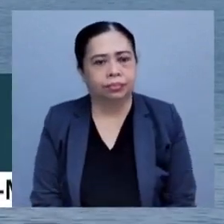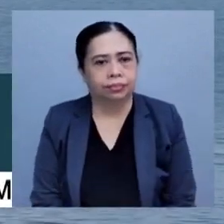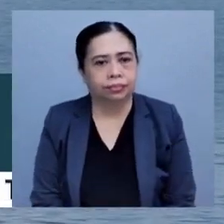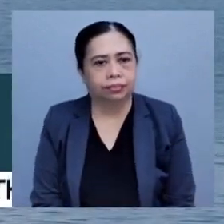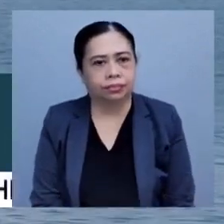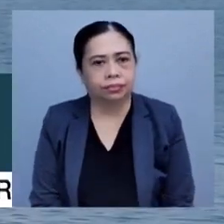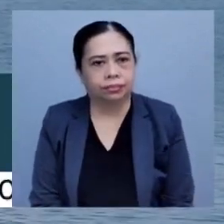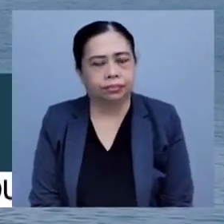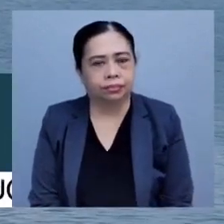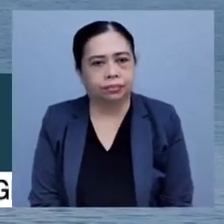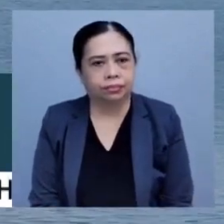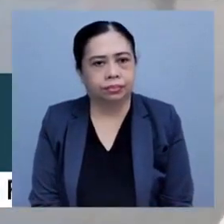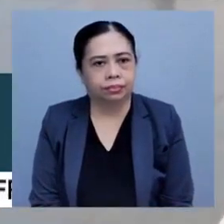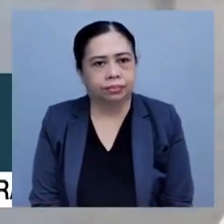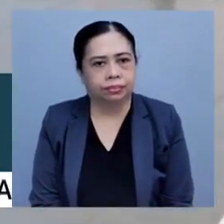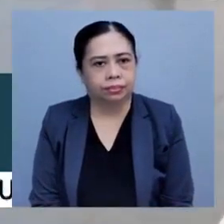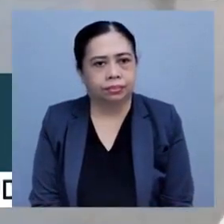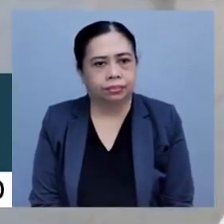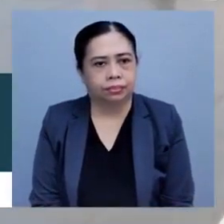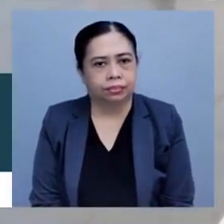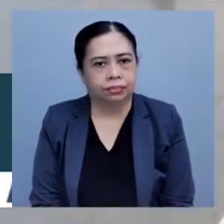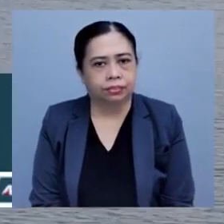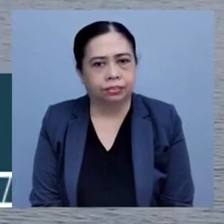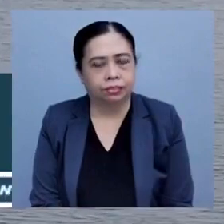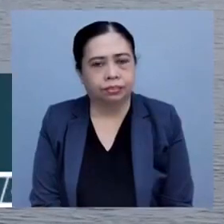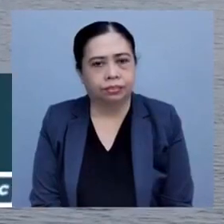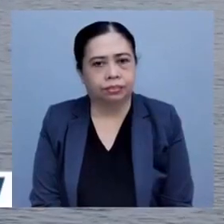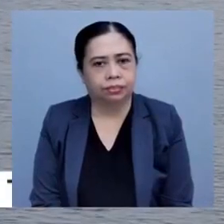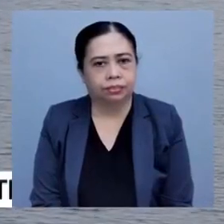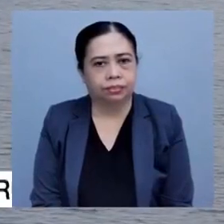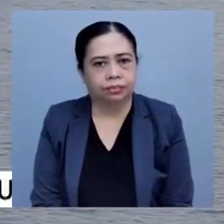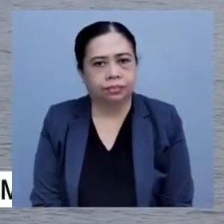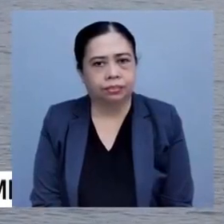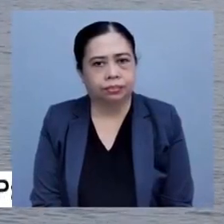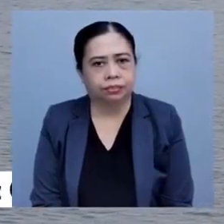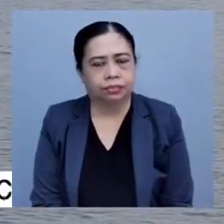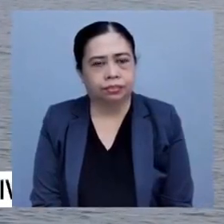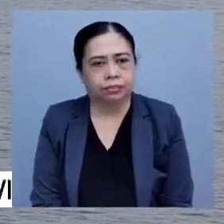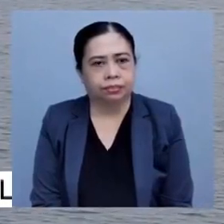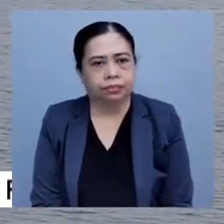Yoga in Batam, Indonesia, Nova Purwadi, VOA News.